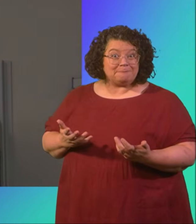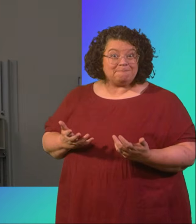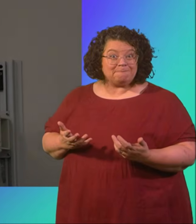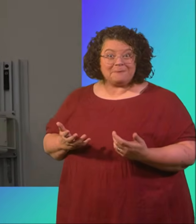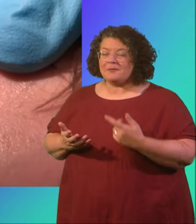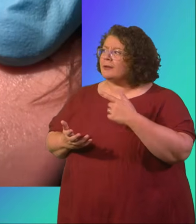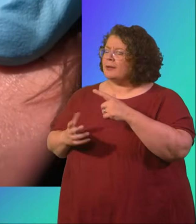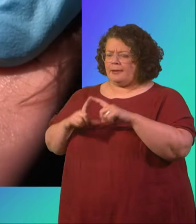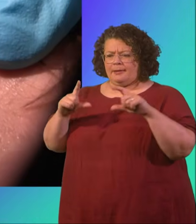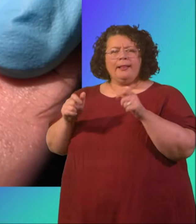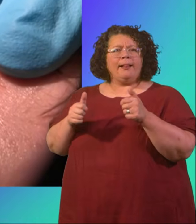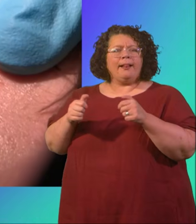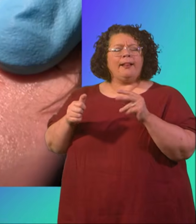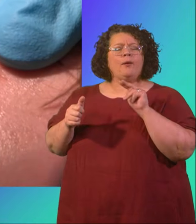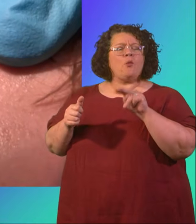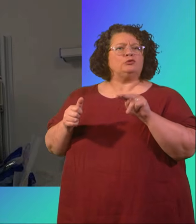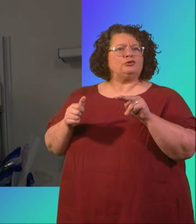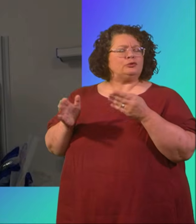Take 2.